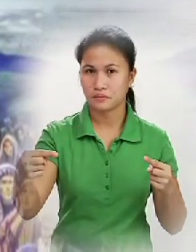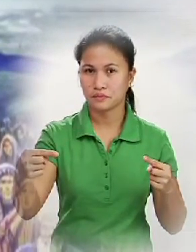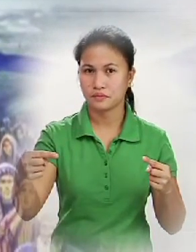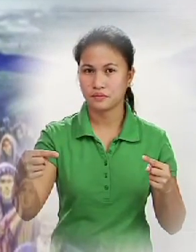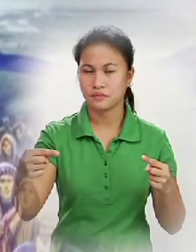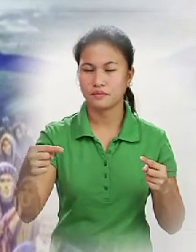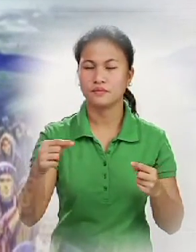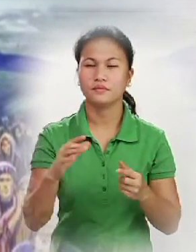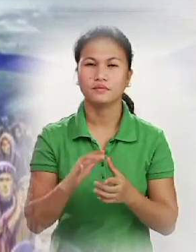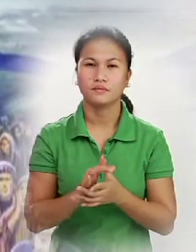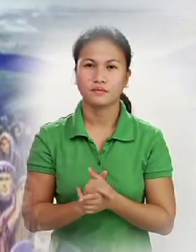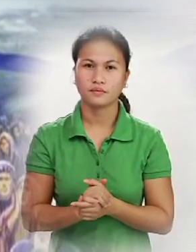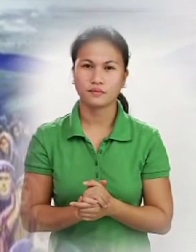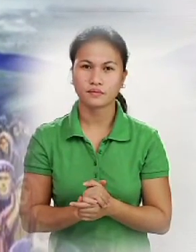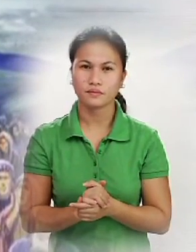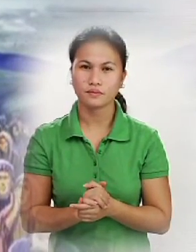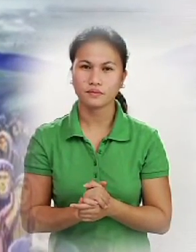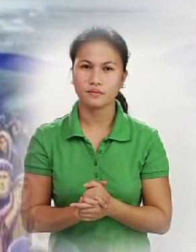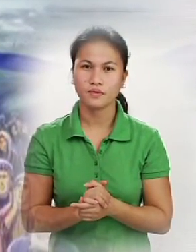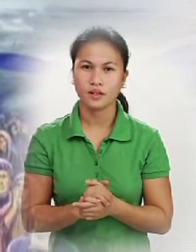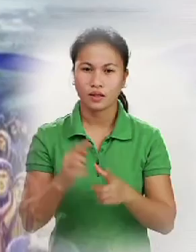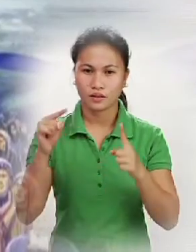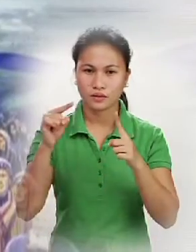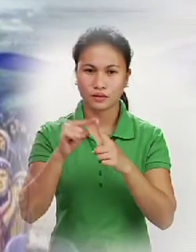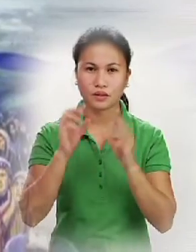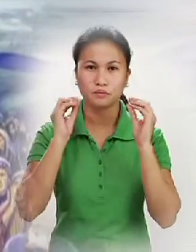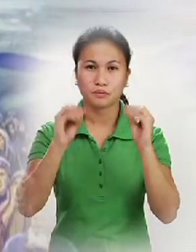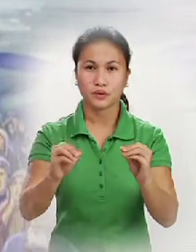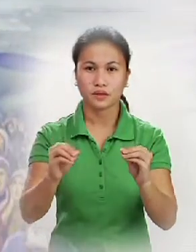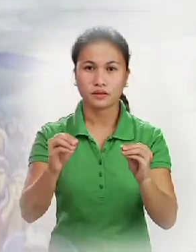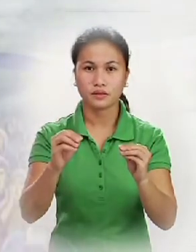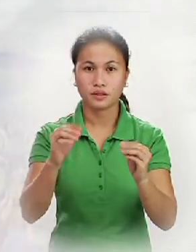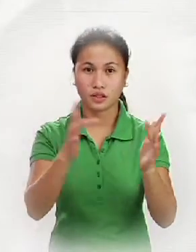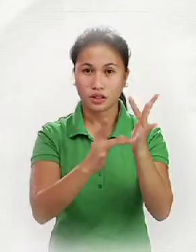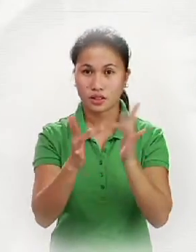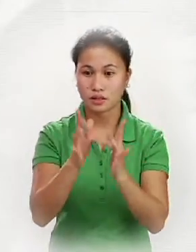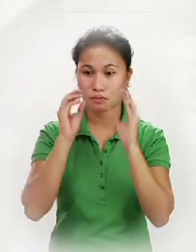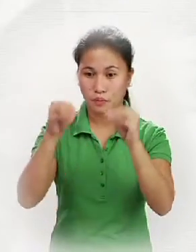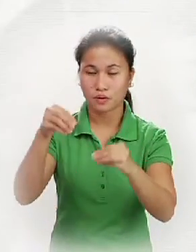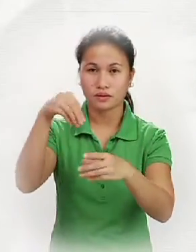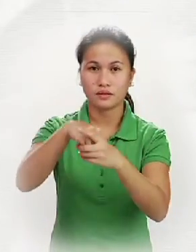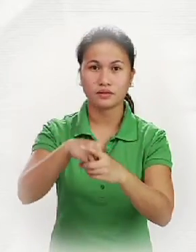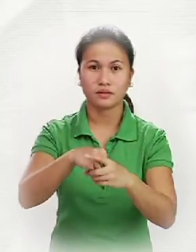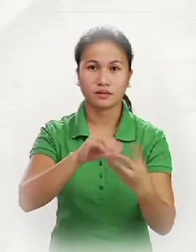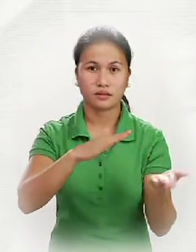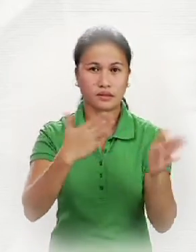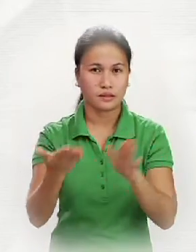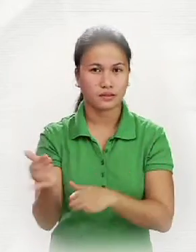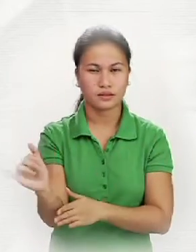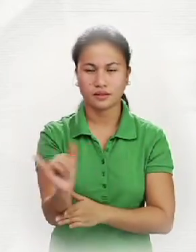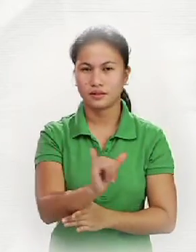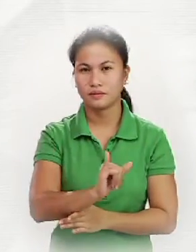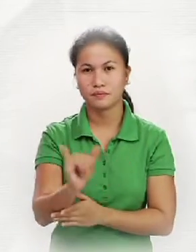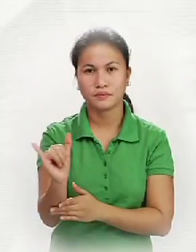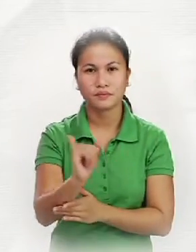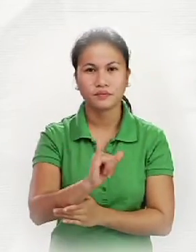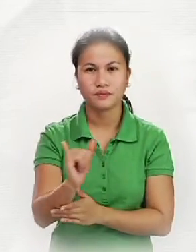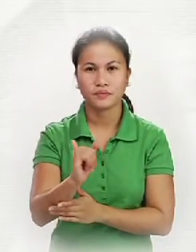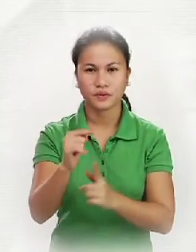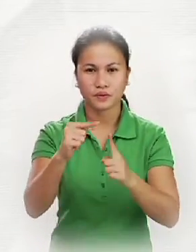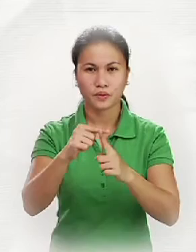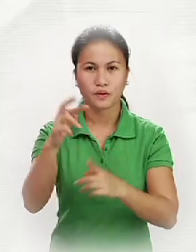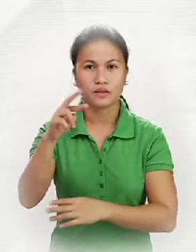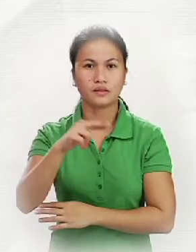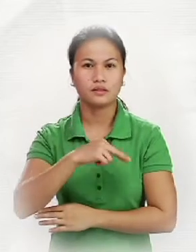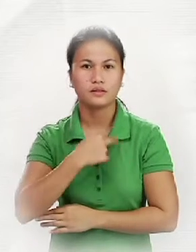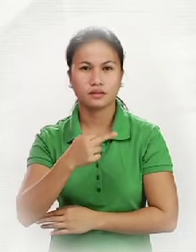Him to the point of putting Him to death. This is very similar to the